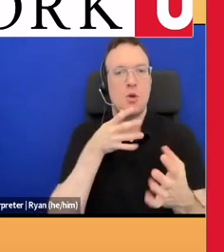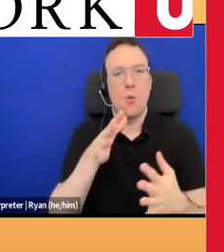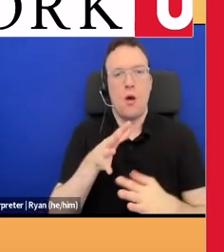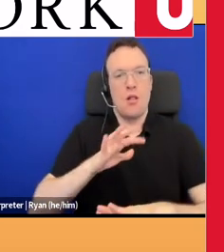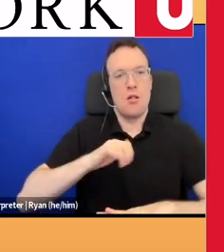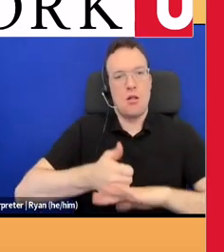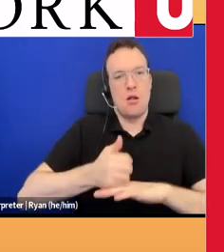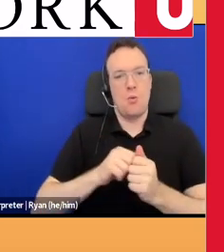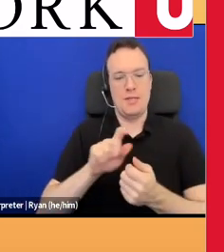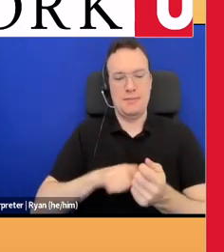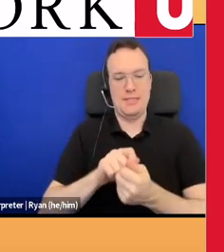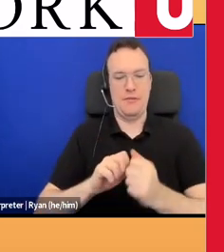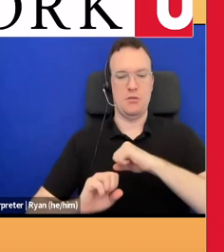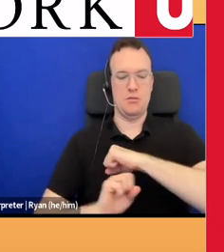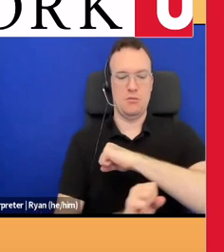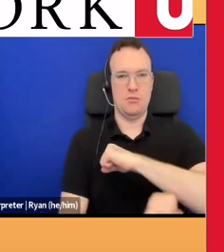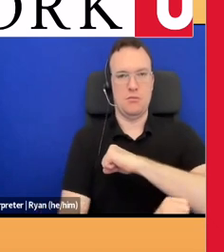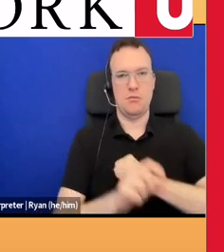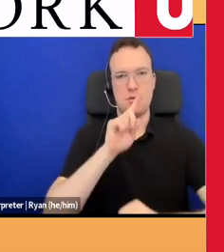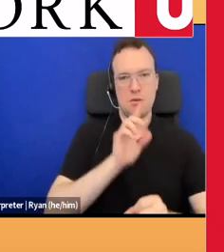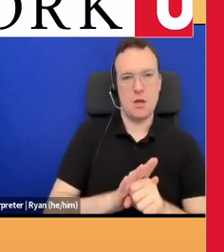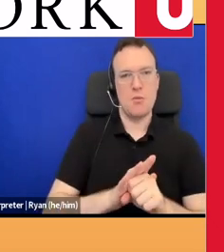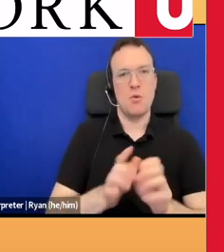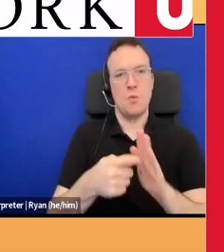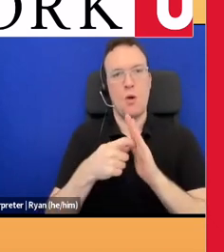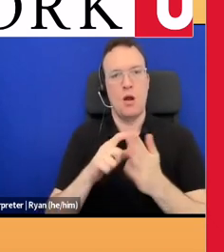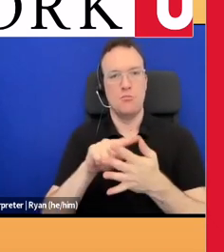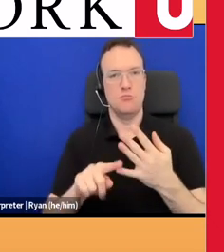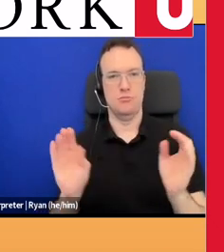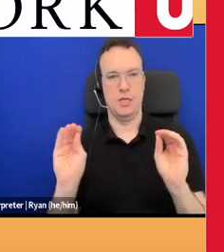a specific commitments or moral obligations.